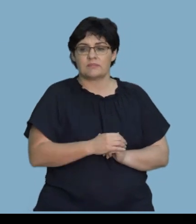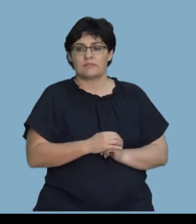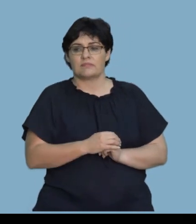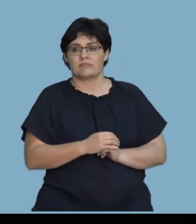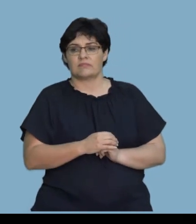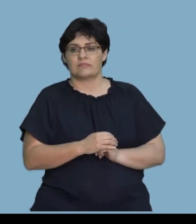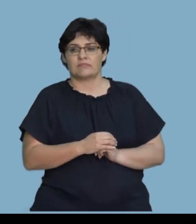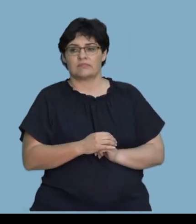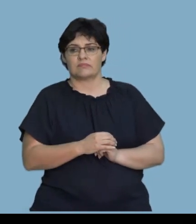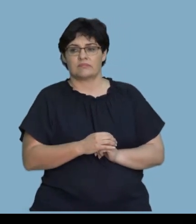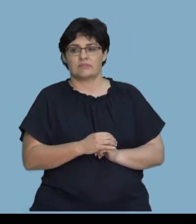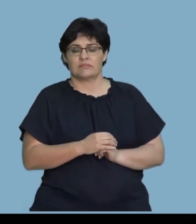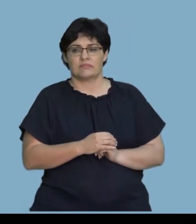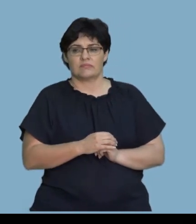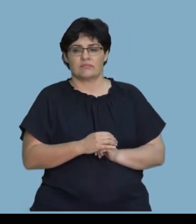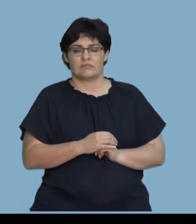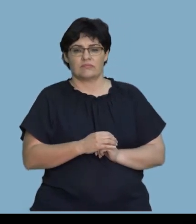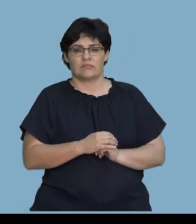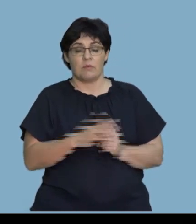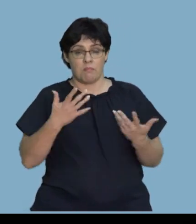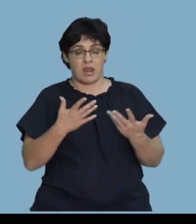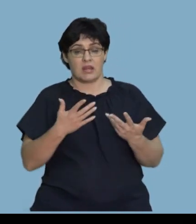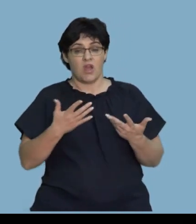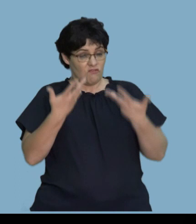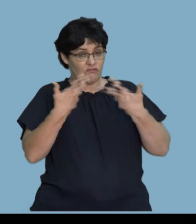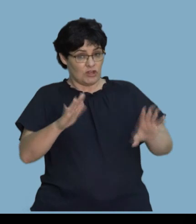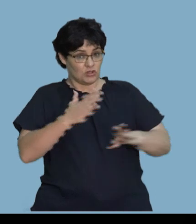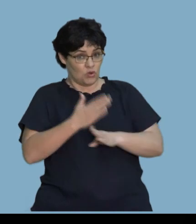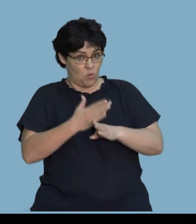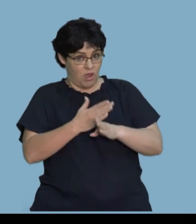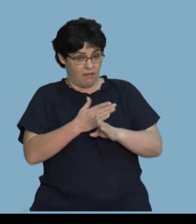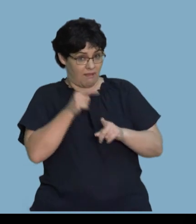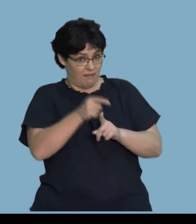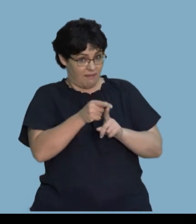okay, for which the work done